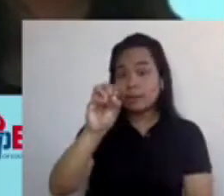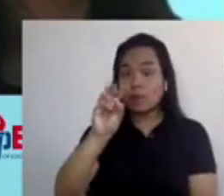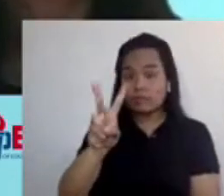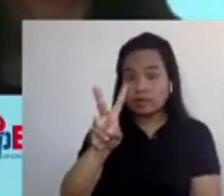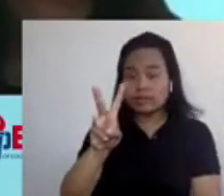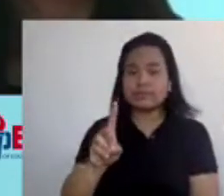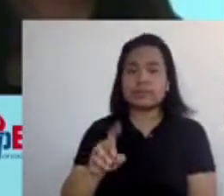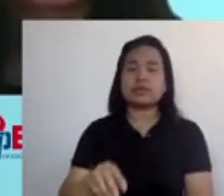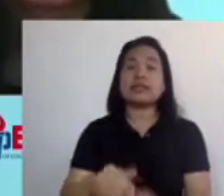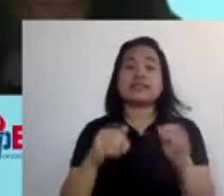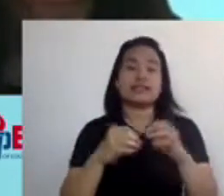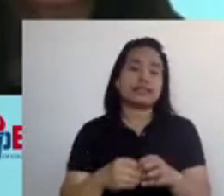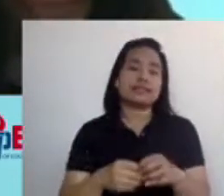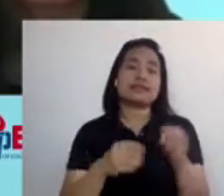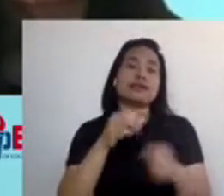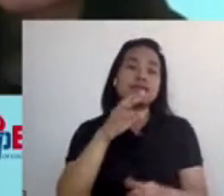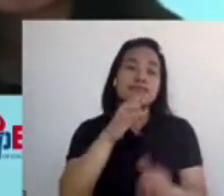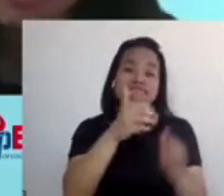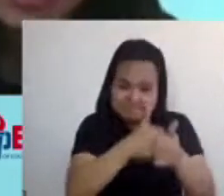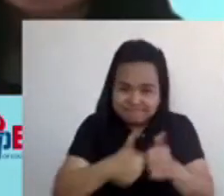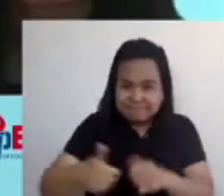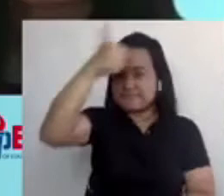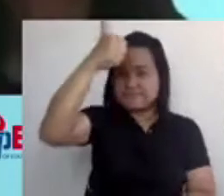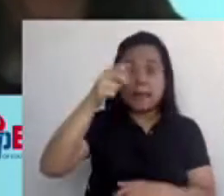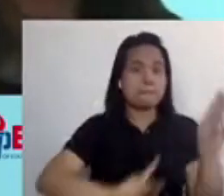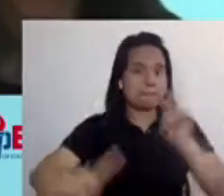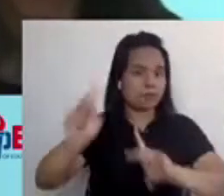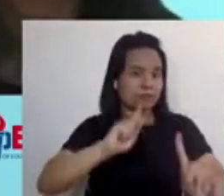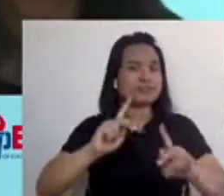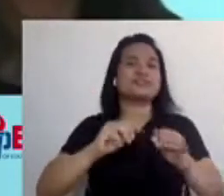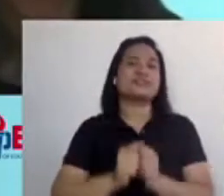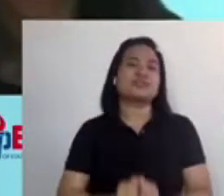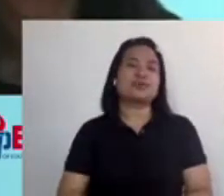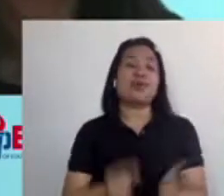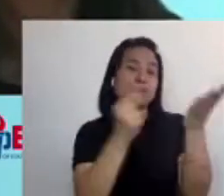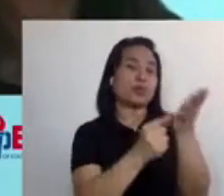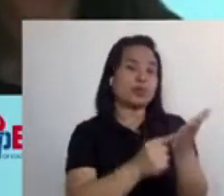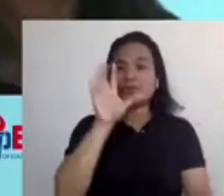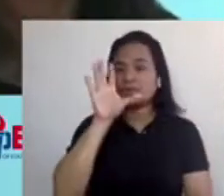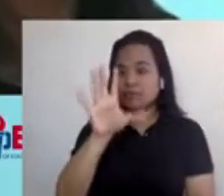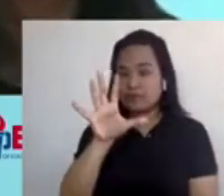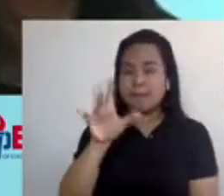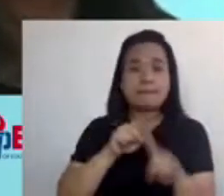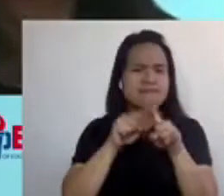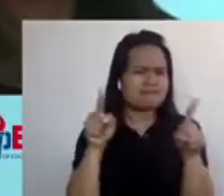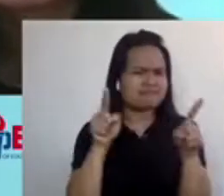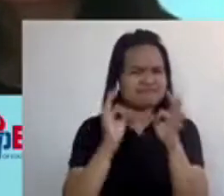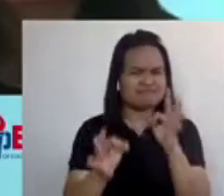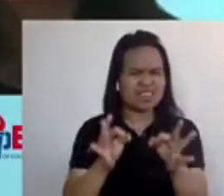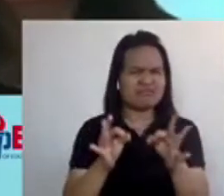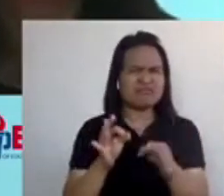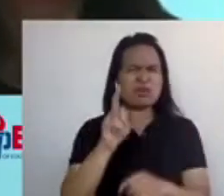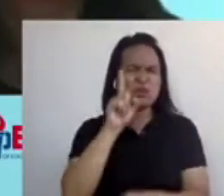to an outstanding performance or a rating of 5. But if you were only able to submit 1 documented feedback,